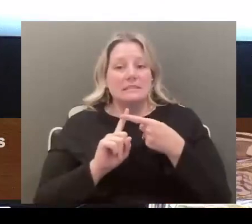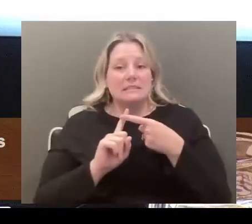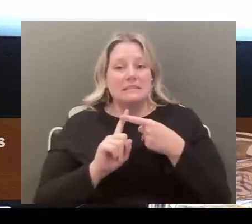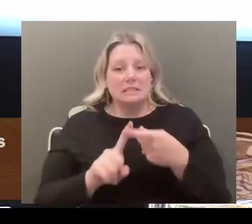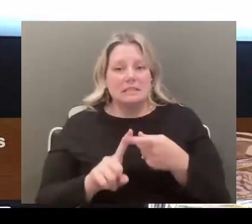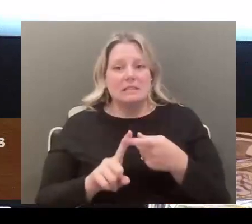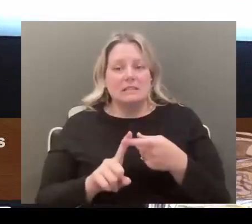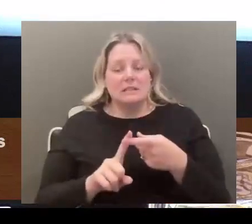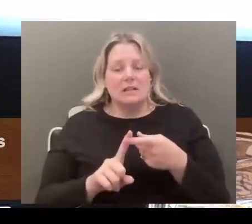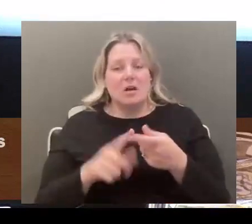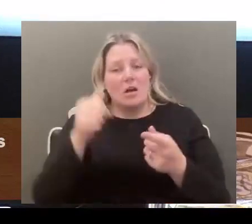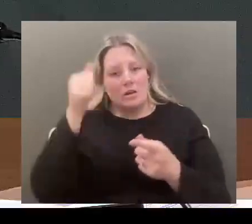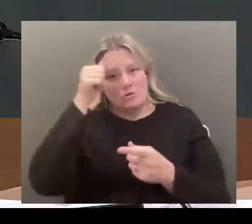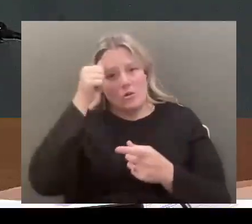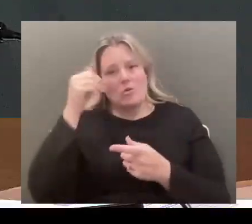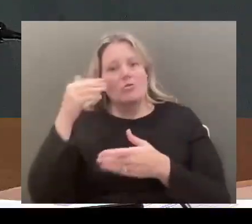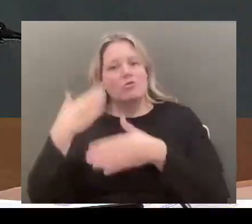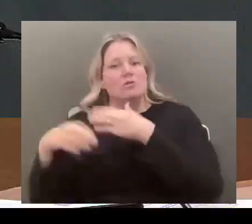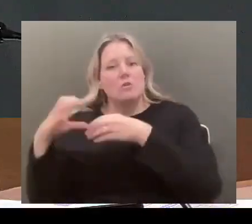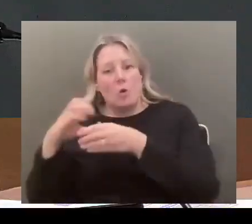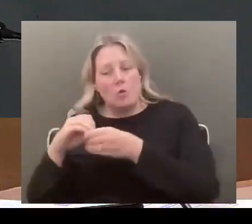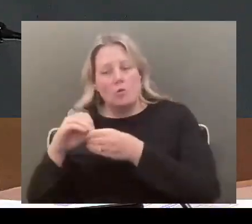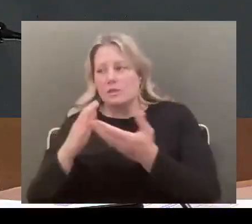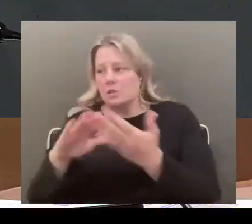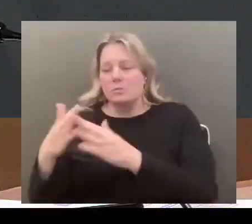to the traditional owner communities. Was that the